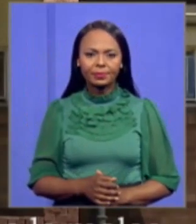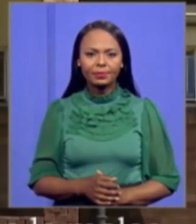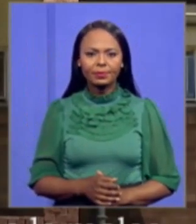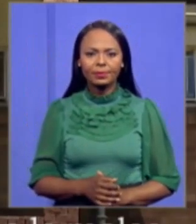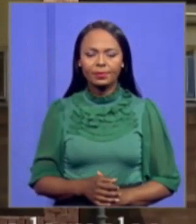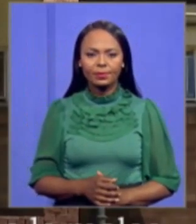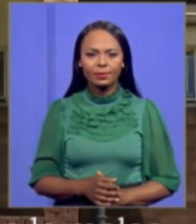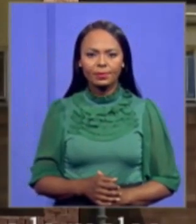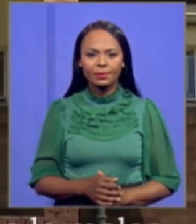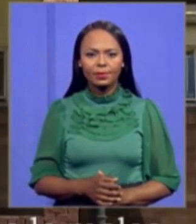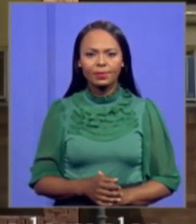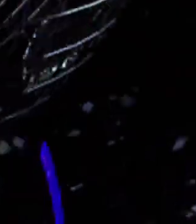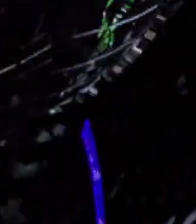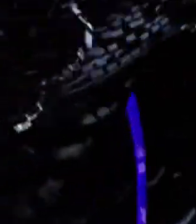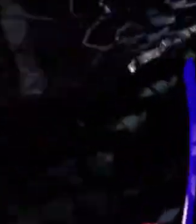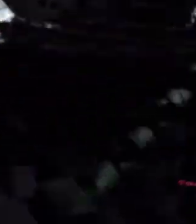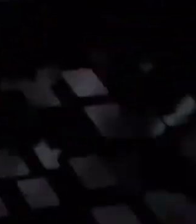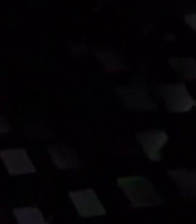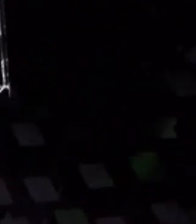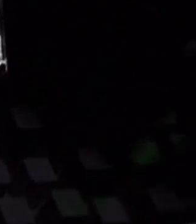SABC, Diverstop.